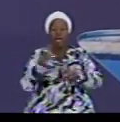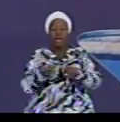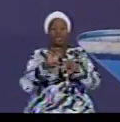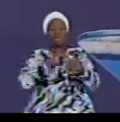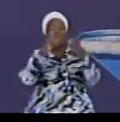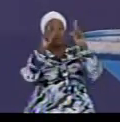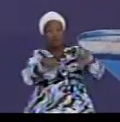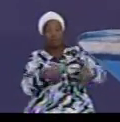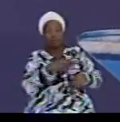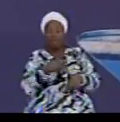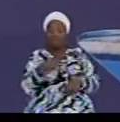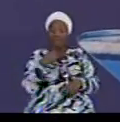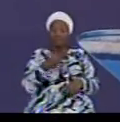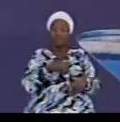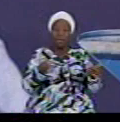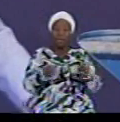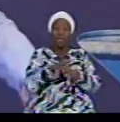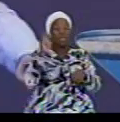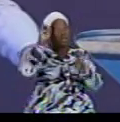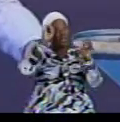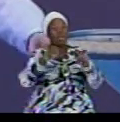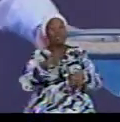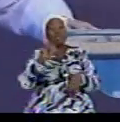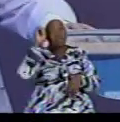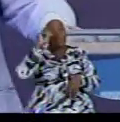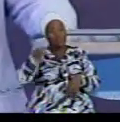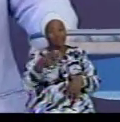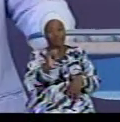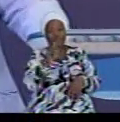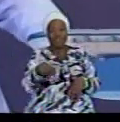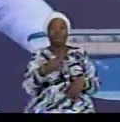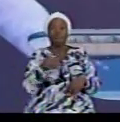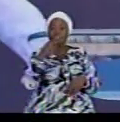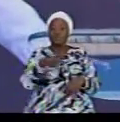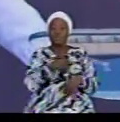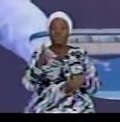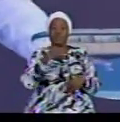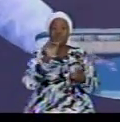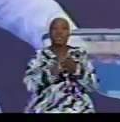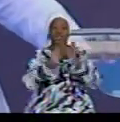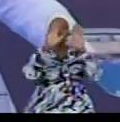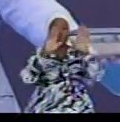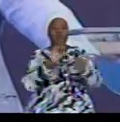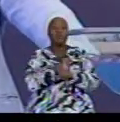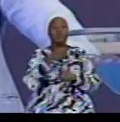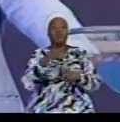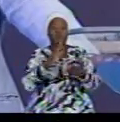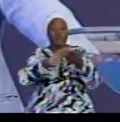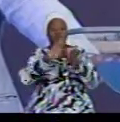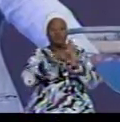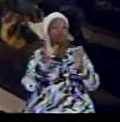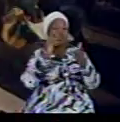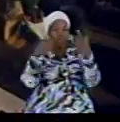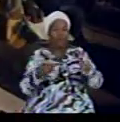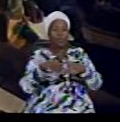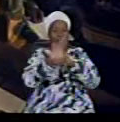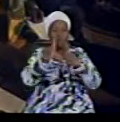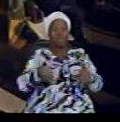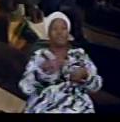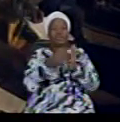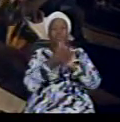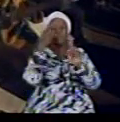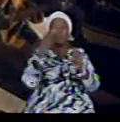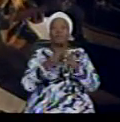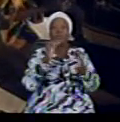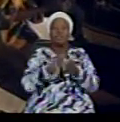come and tell you, like he told them, that miracle of forgiveness will happen in your life.